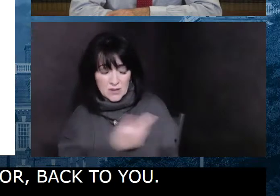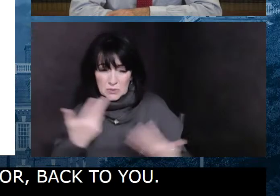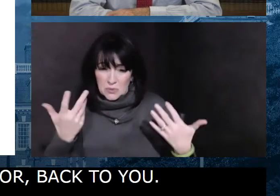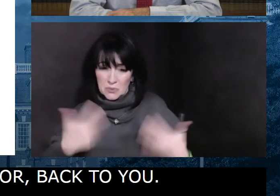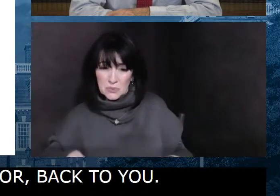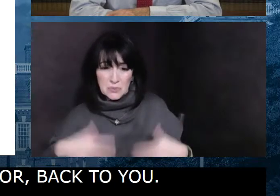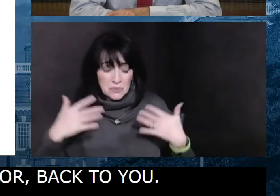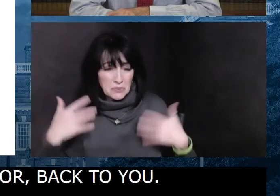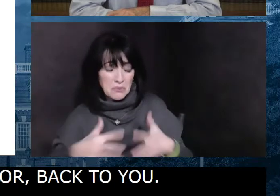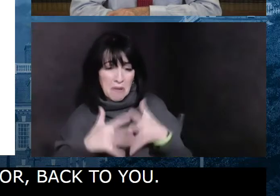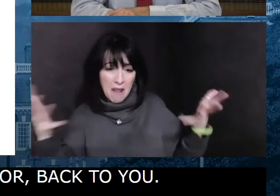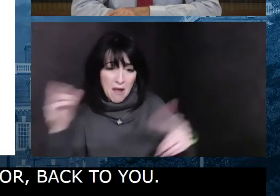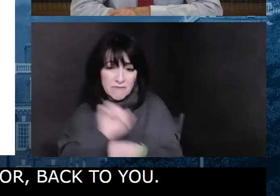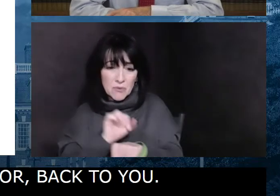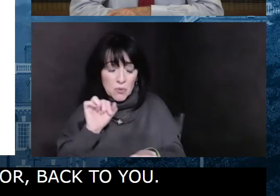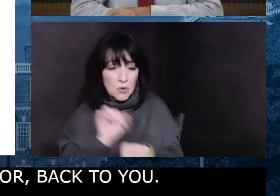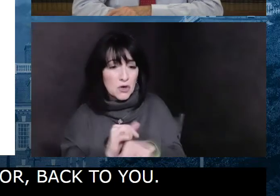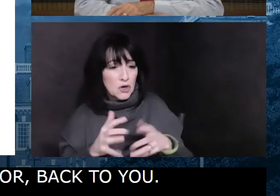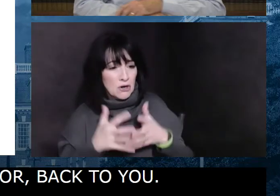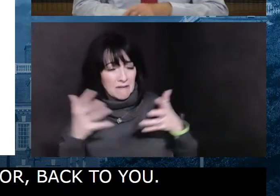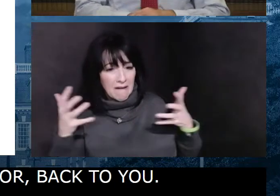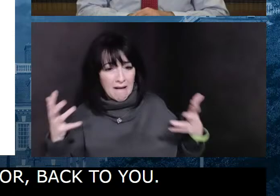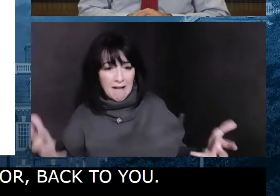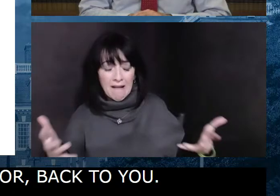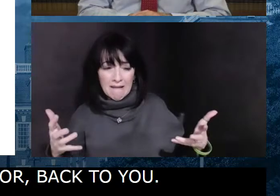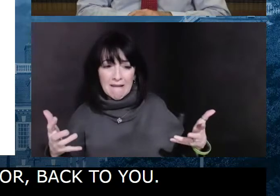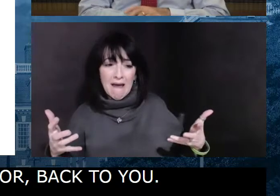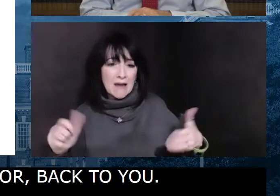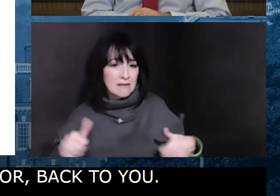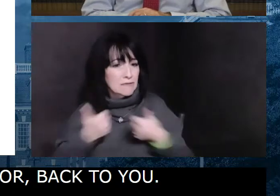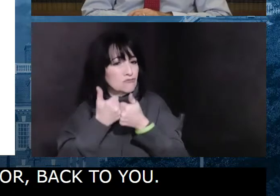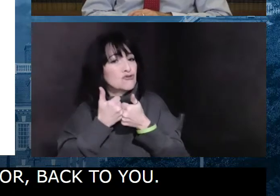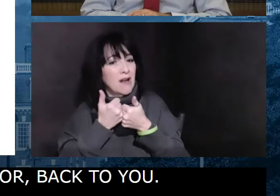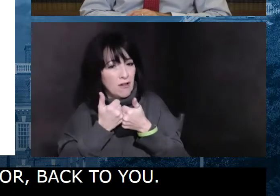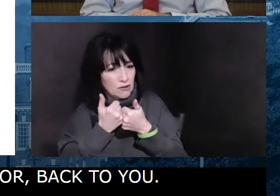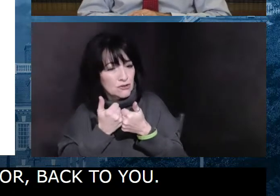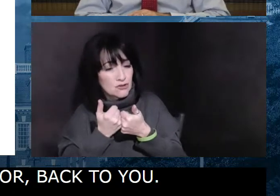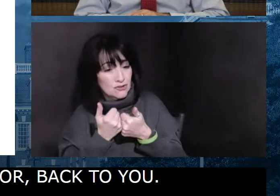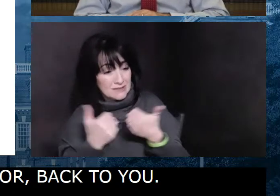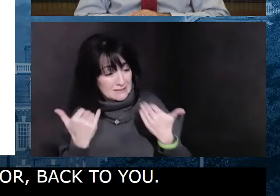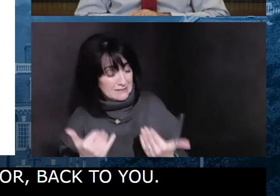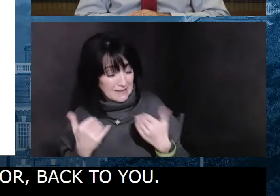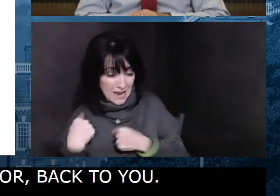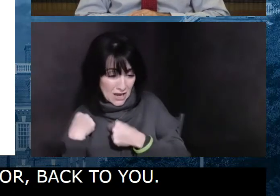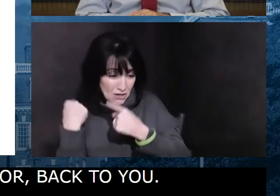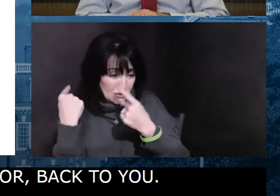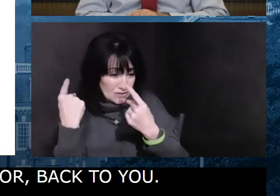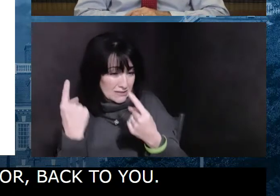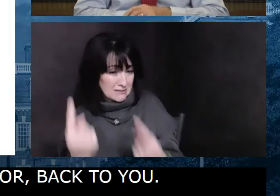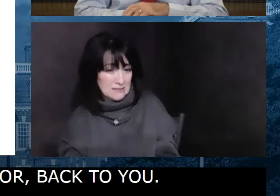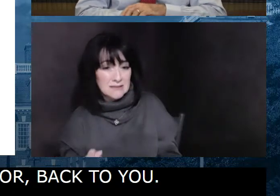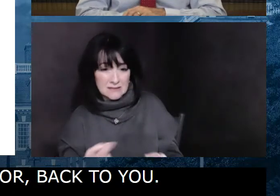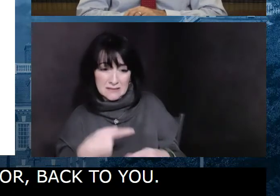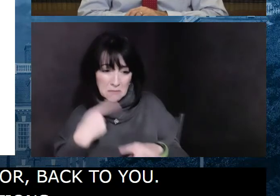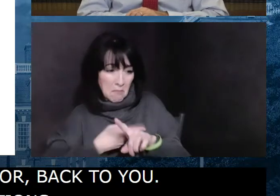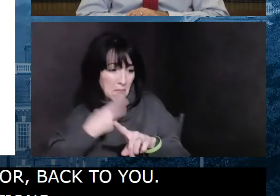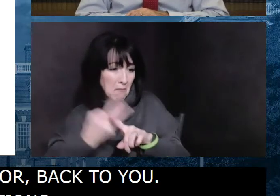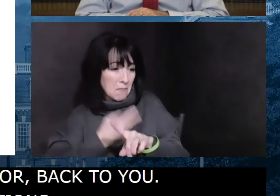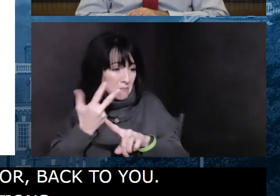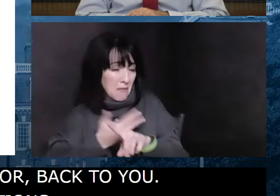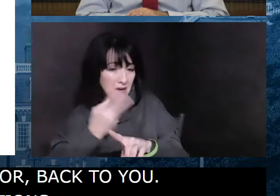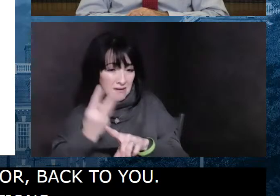able to test, and we've been testing now for months in an equitable way.